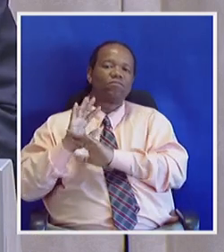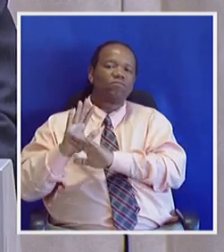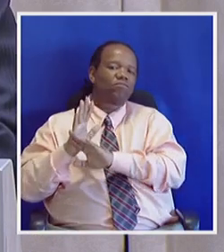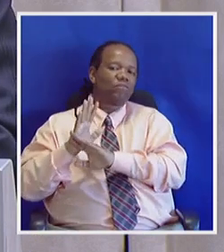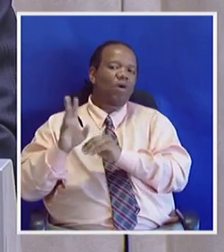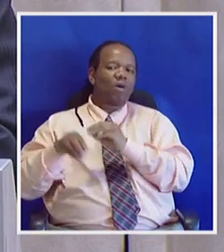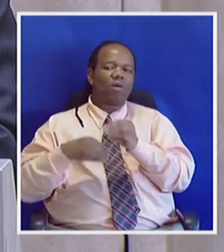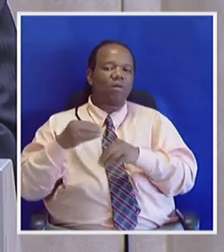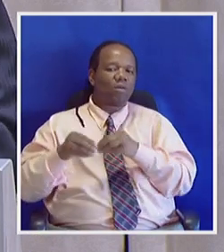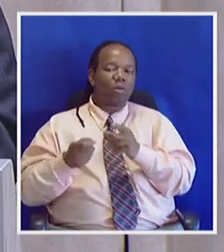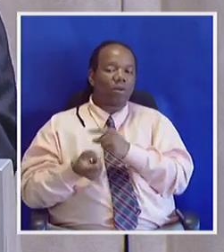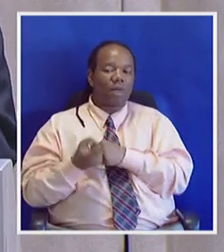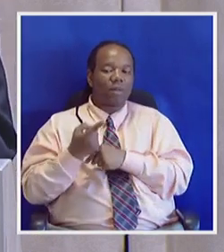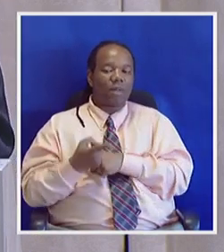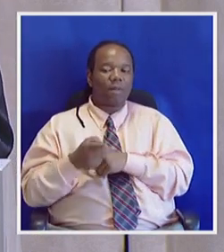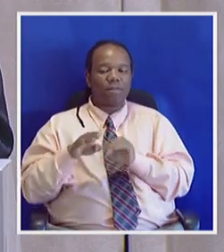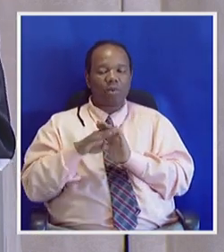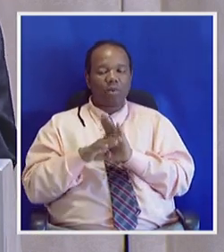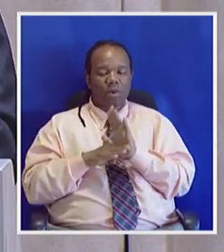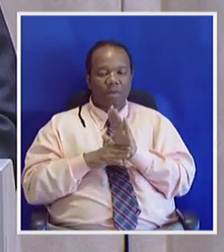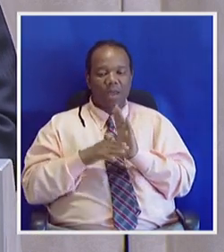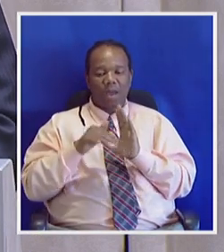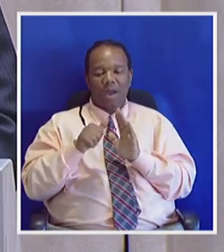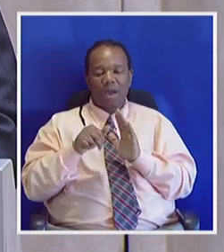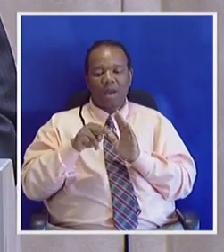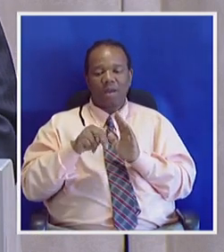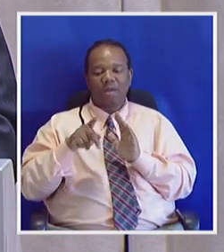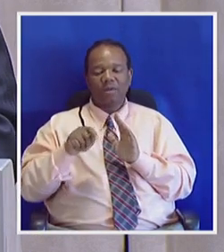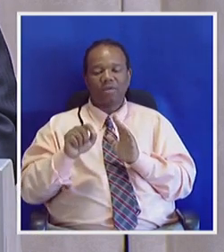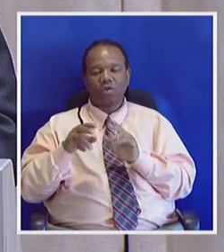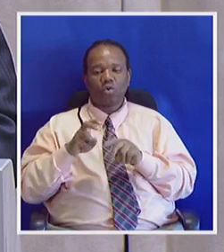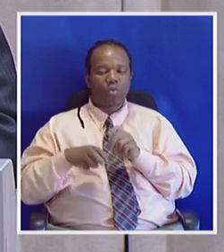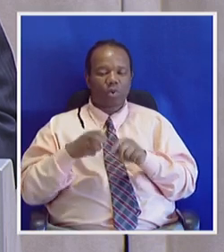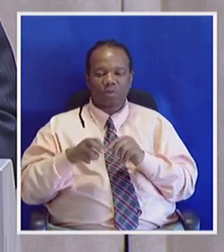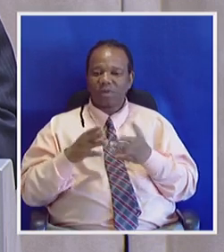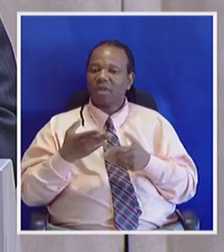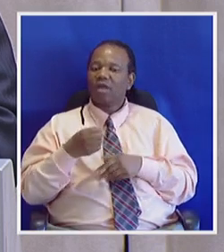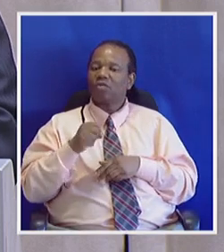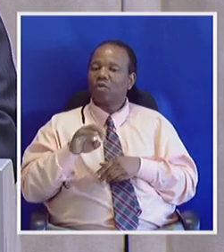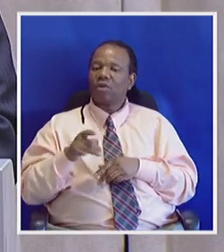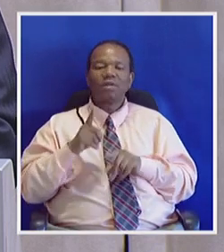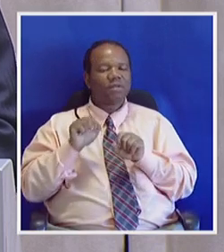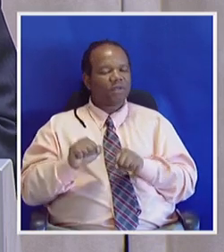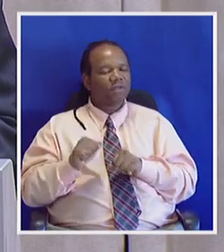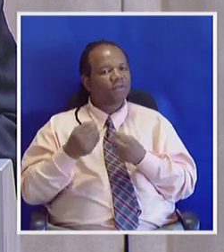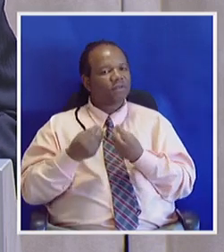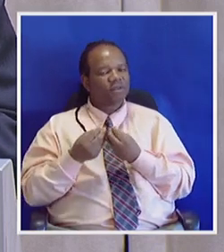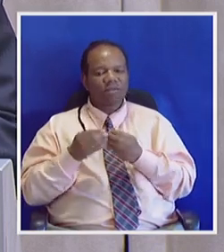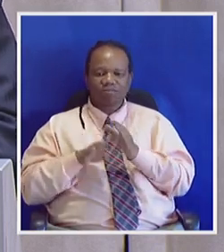our SOEs. In many instances, these are bearing fruit, hence the public